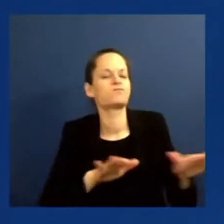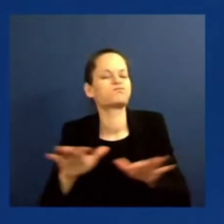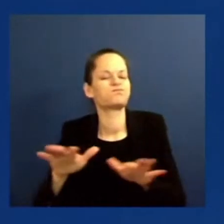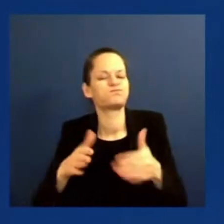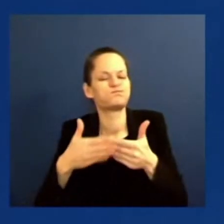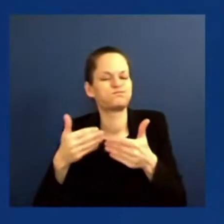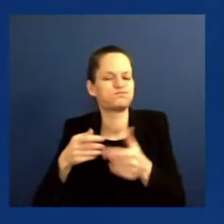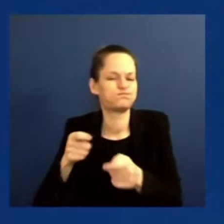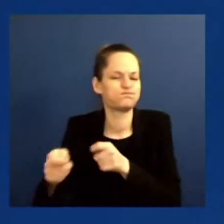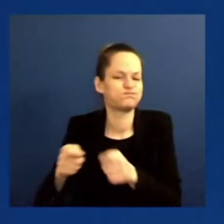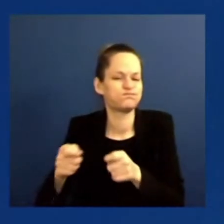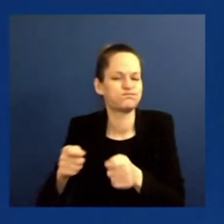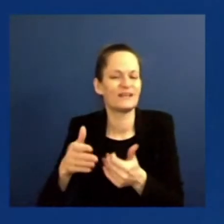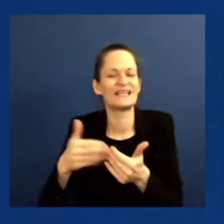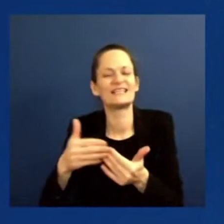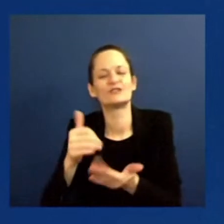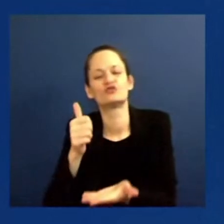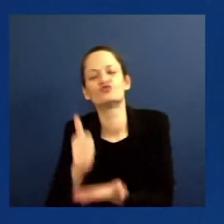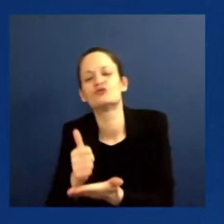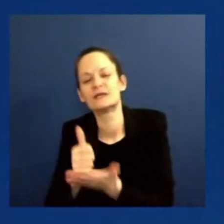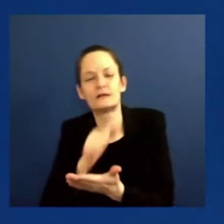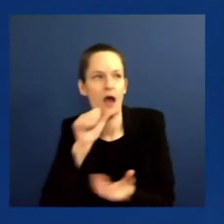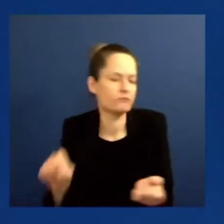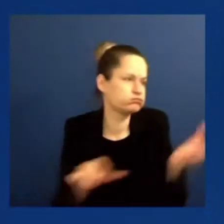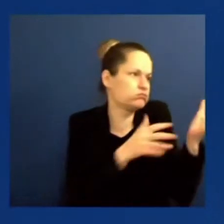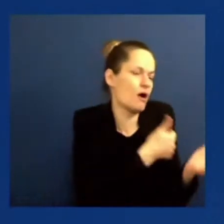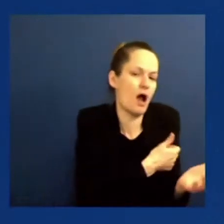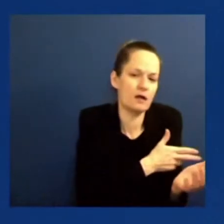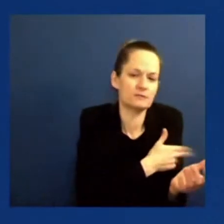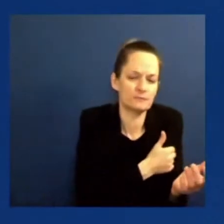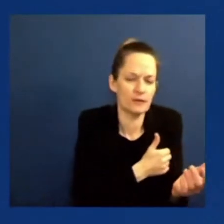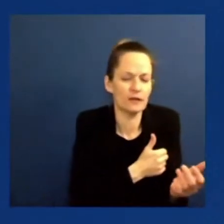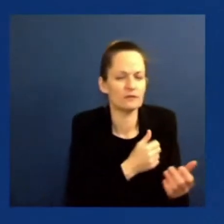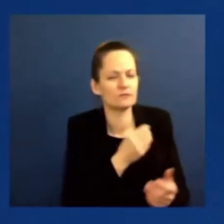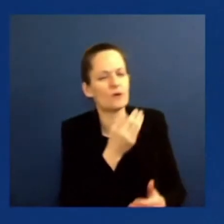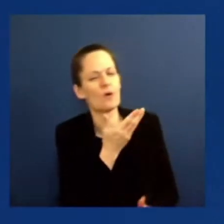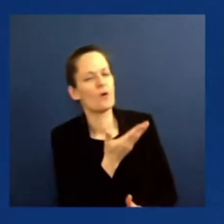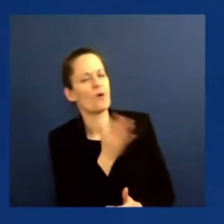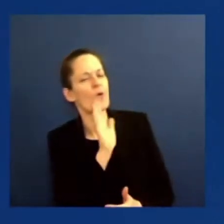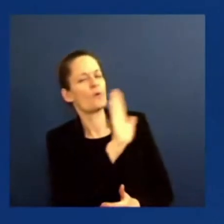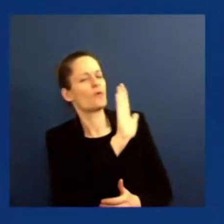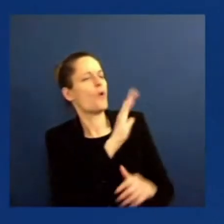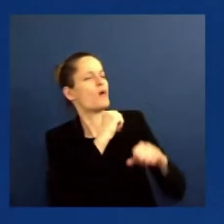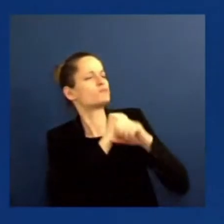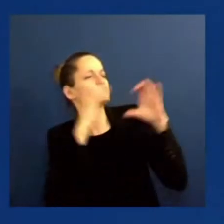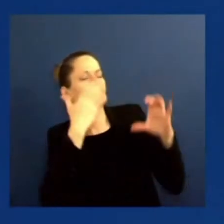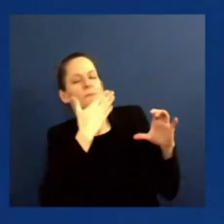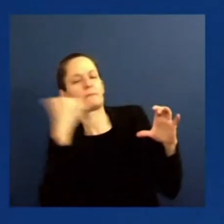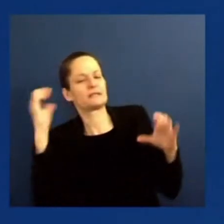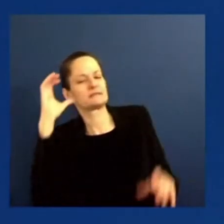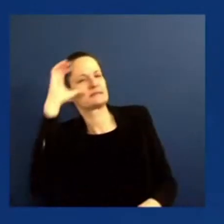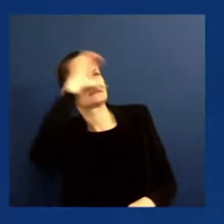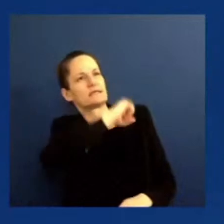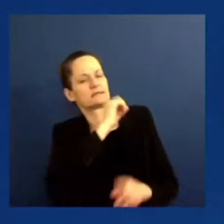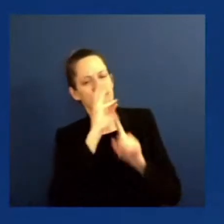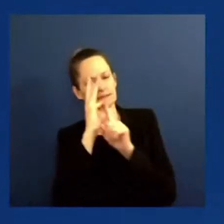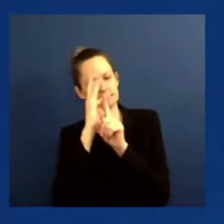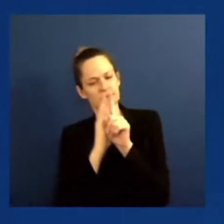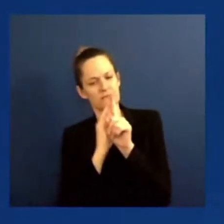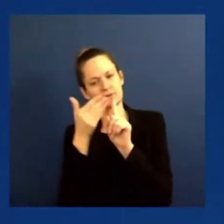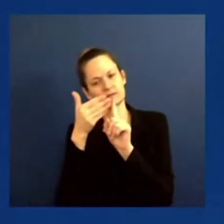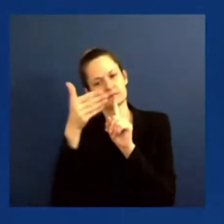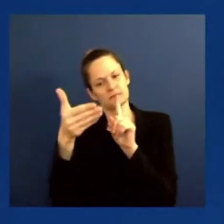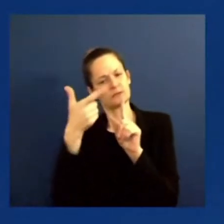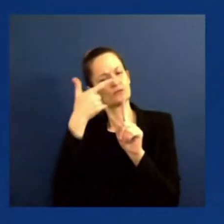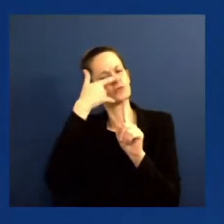Dr. Fauci and Dr. Walensky, what is your best guess about what the next 6 months will look like with respect to COVID-19?